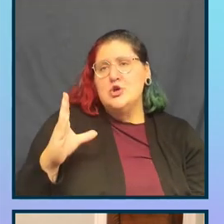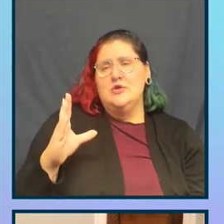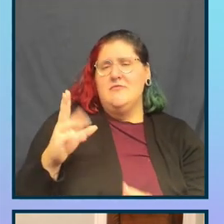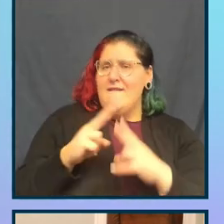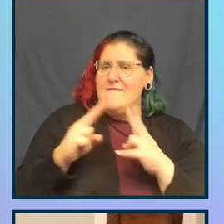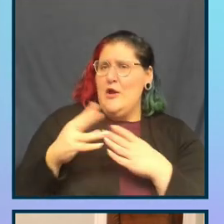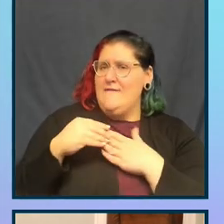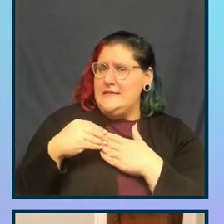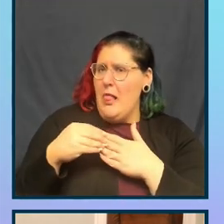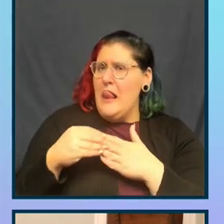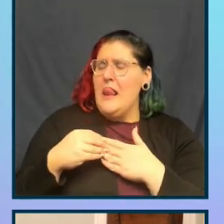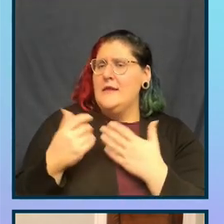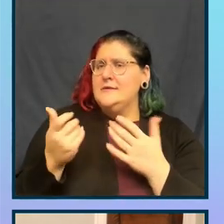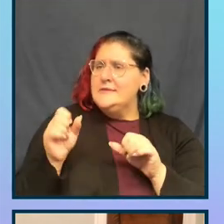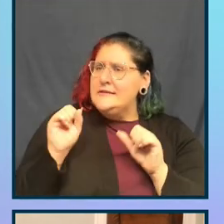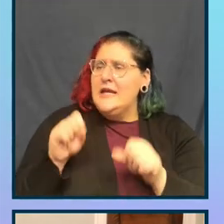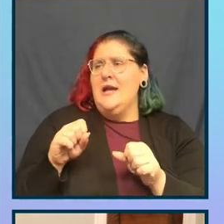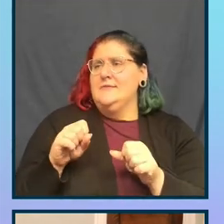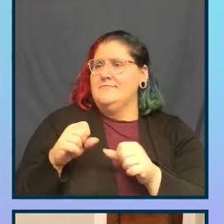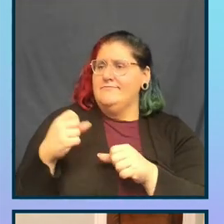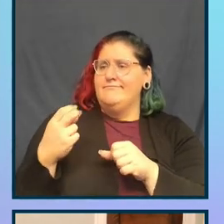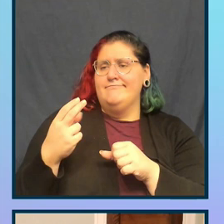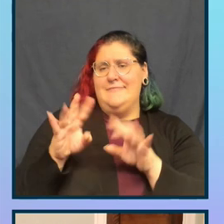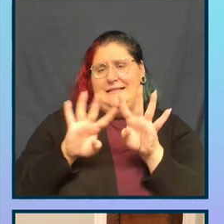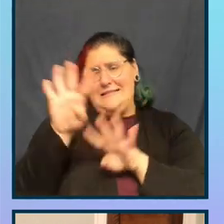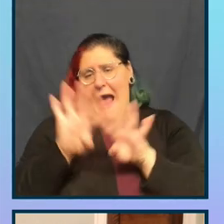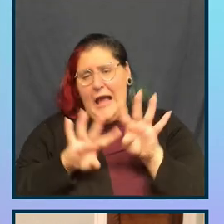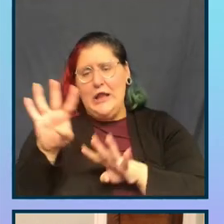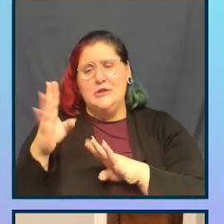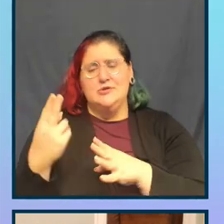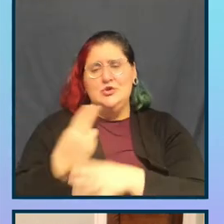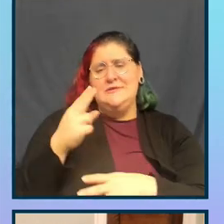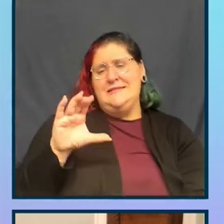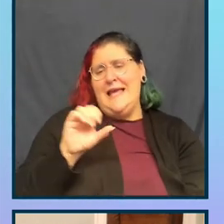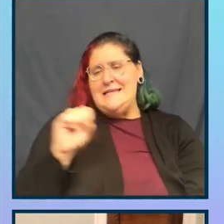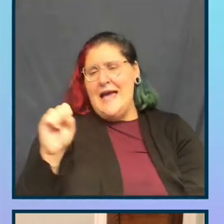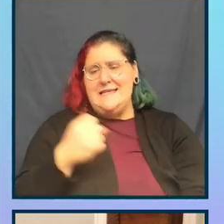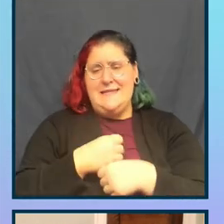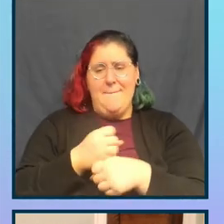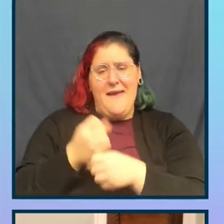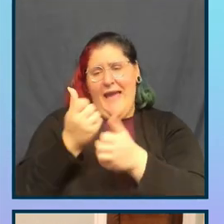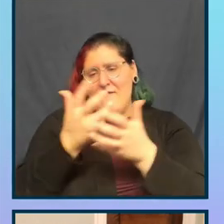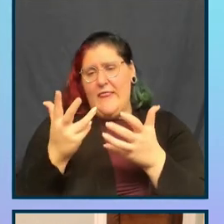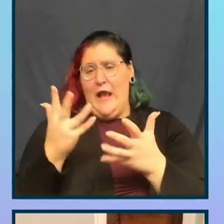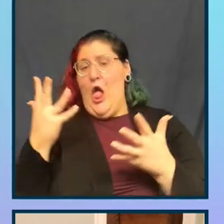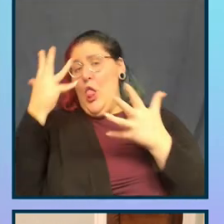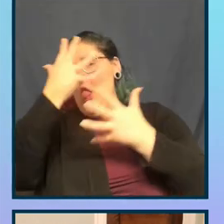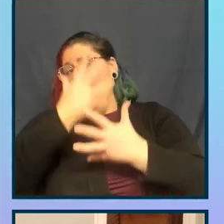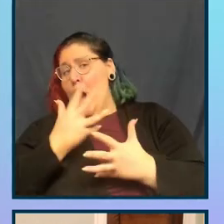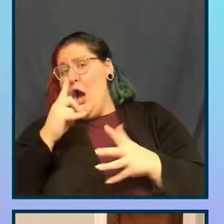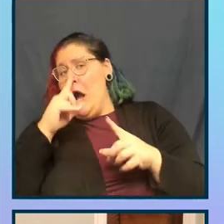could style these divs with CSS and make them look like headings. You can add JavaScript to make this span